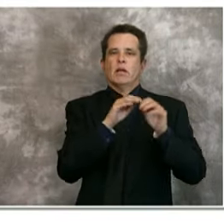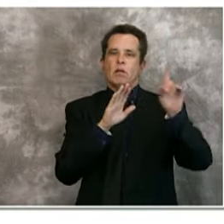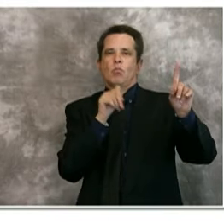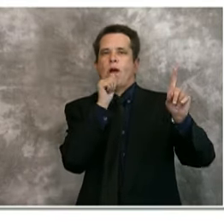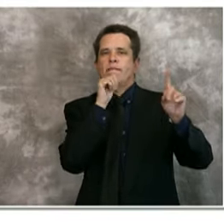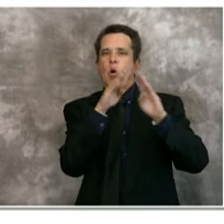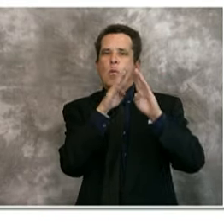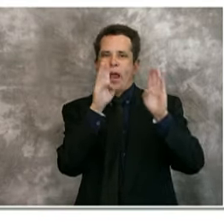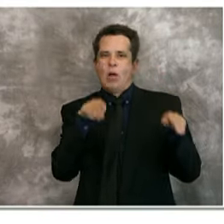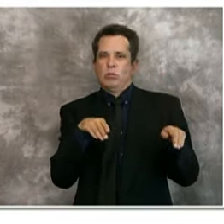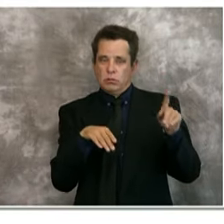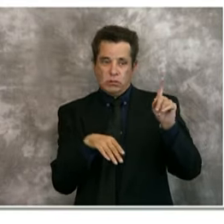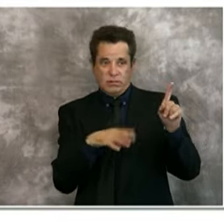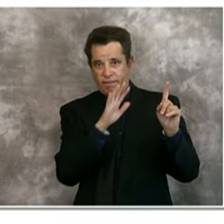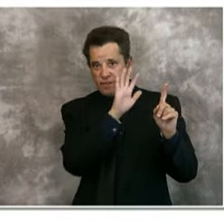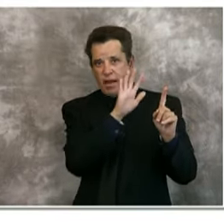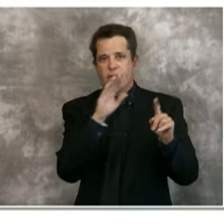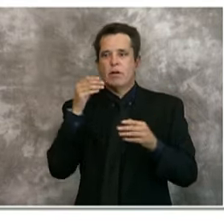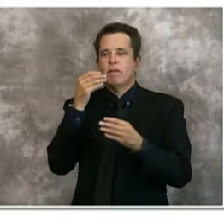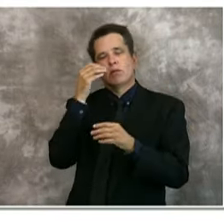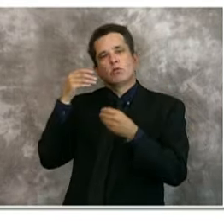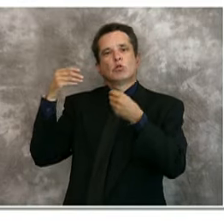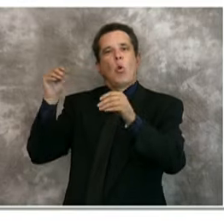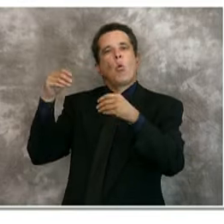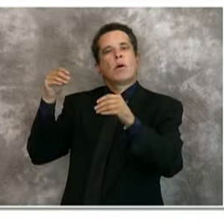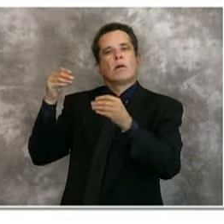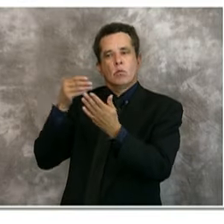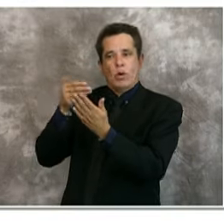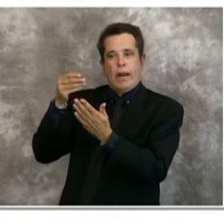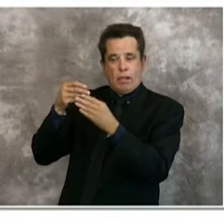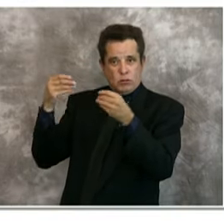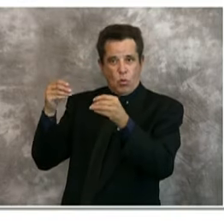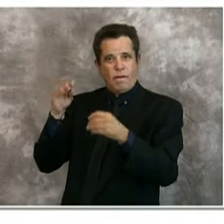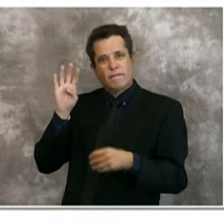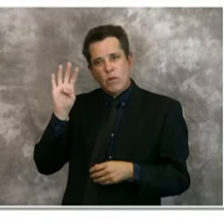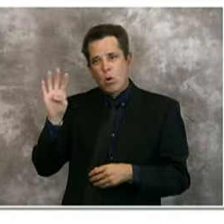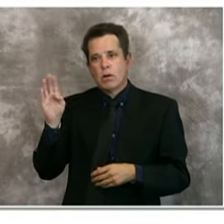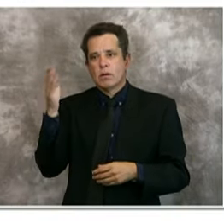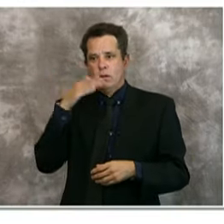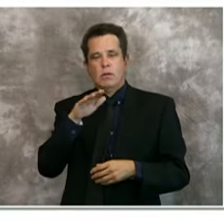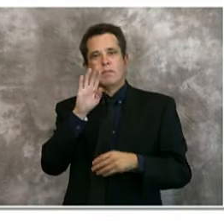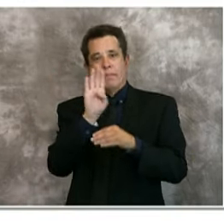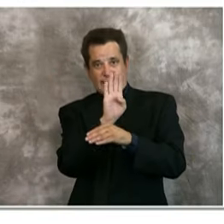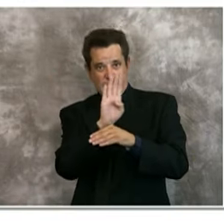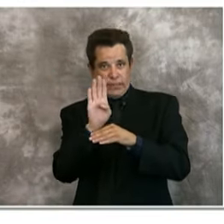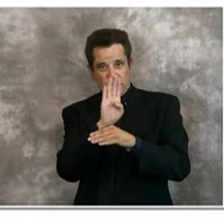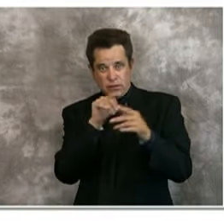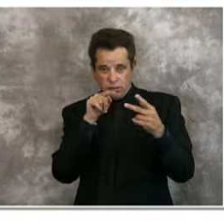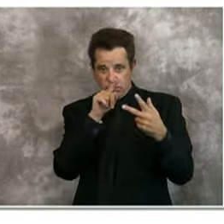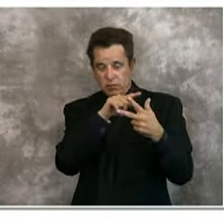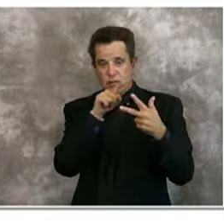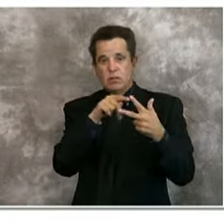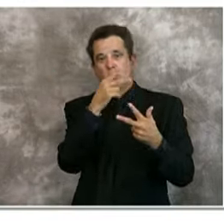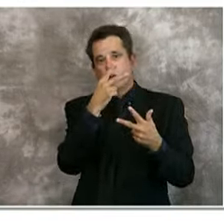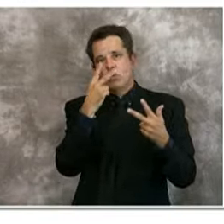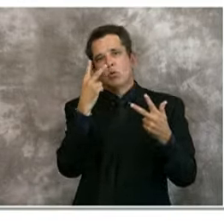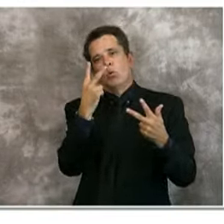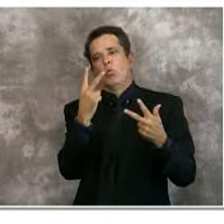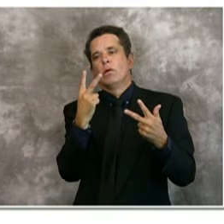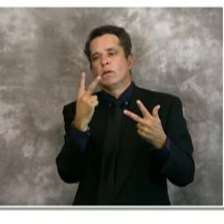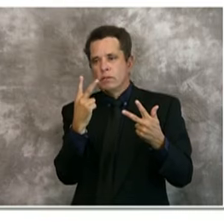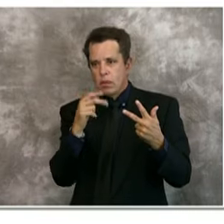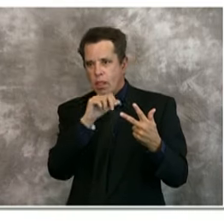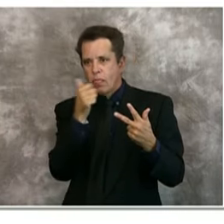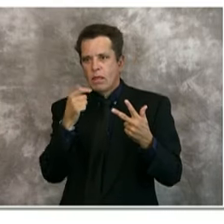residence, retailer, 4, 3 that are in businesses, manufacturers 2, and then sundry